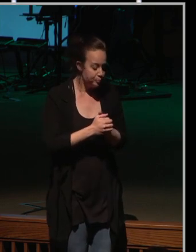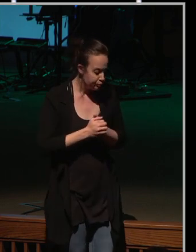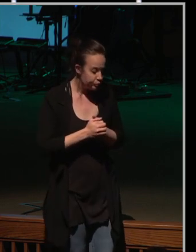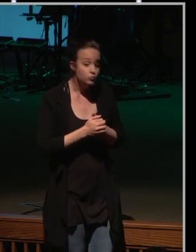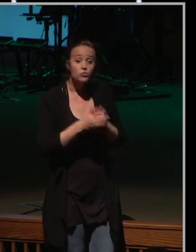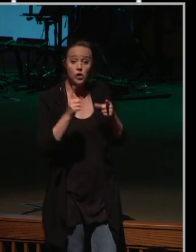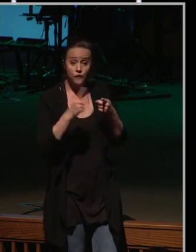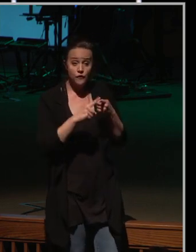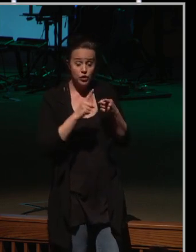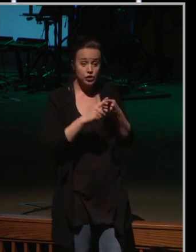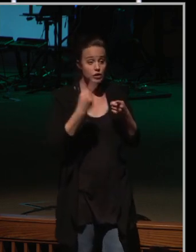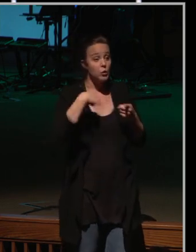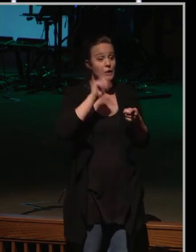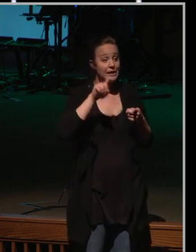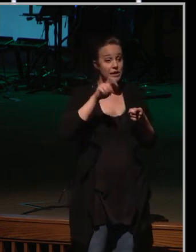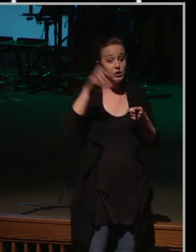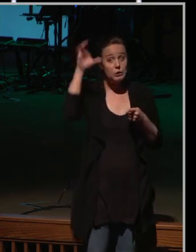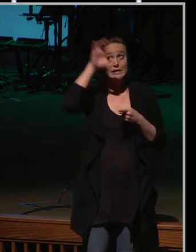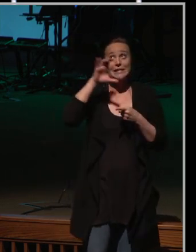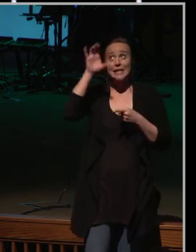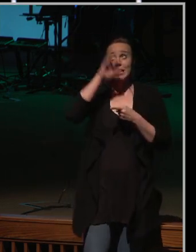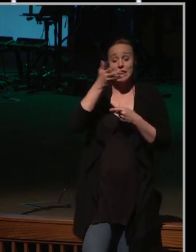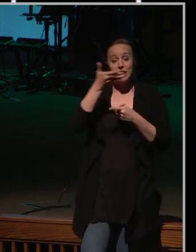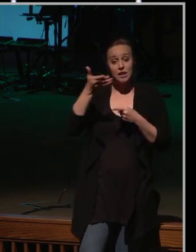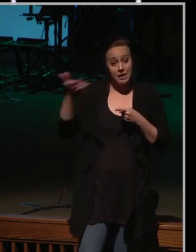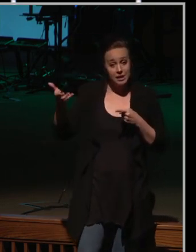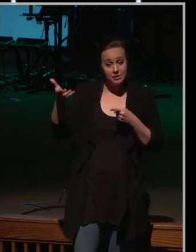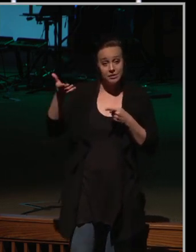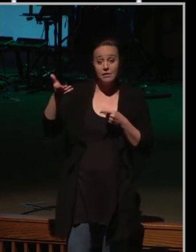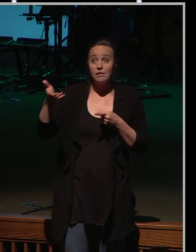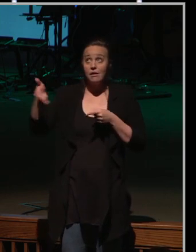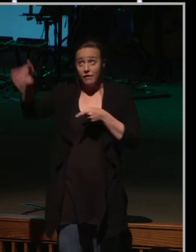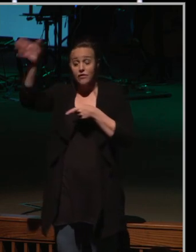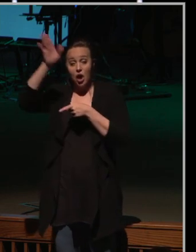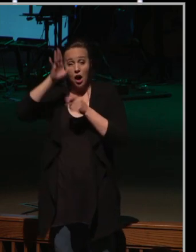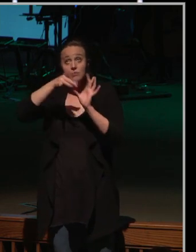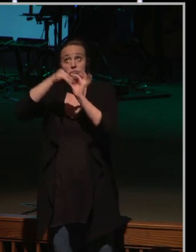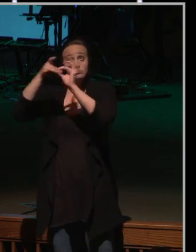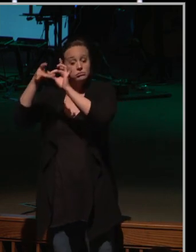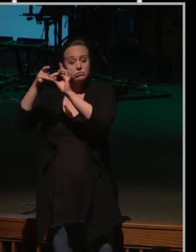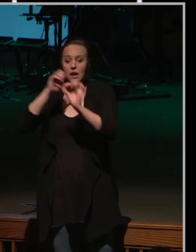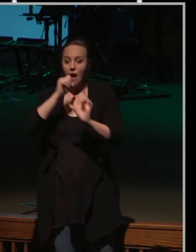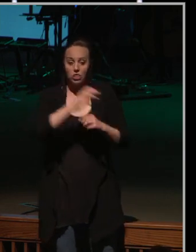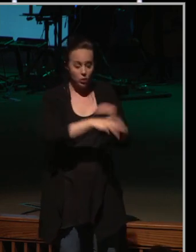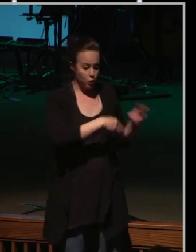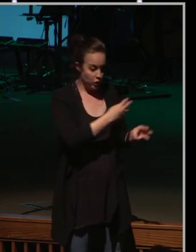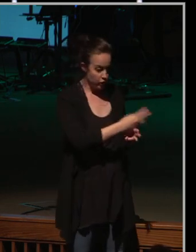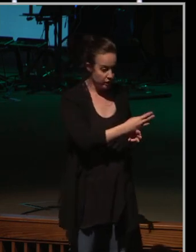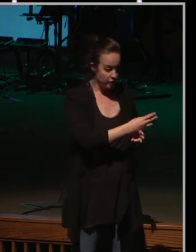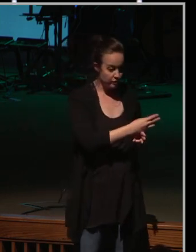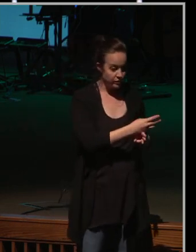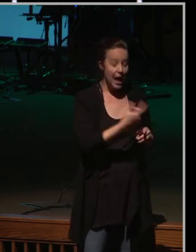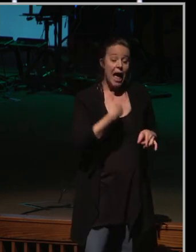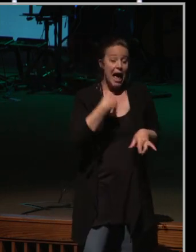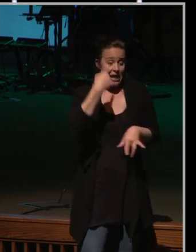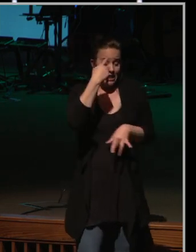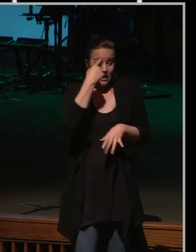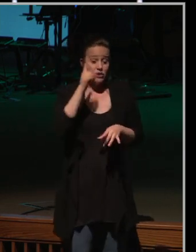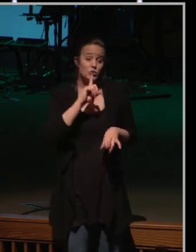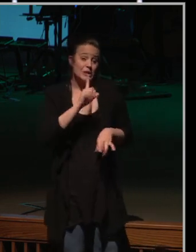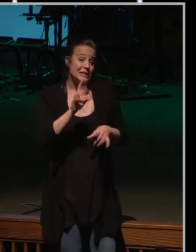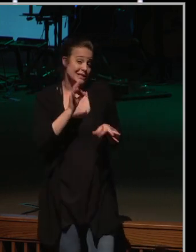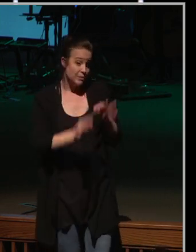of the heavens? How do we seek the things of the Lord over the things of the world? I think it really comes down to two different things. We model and we